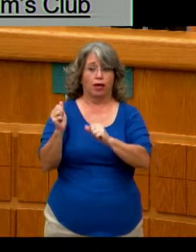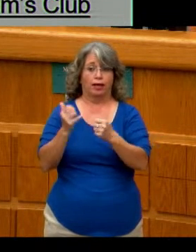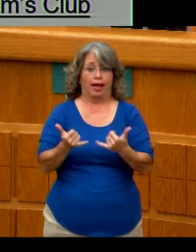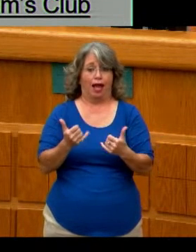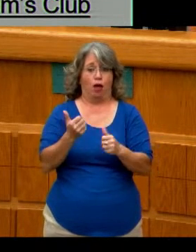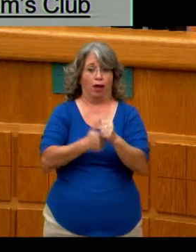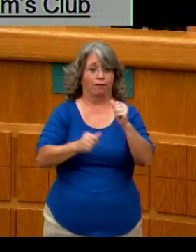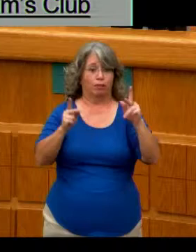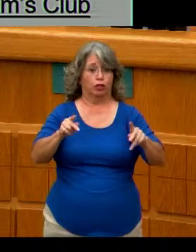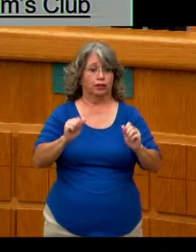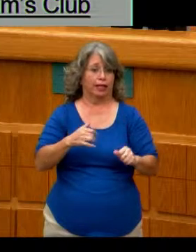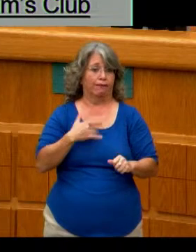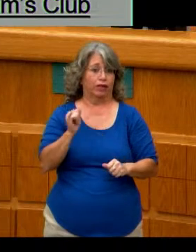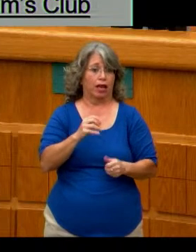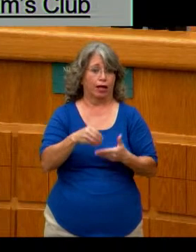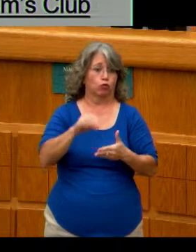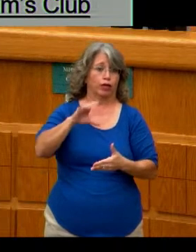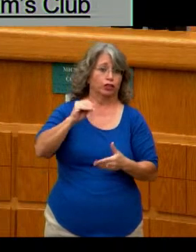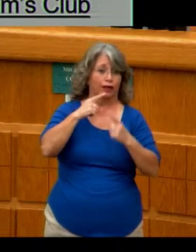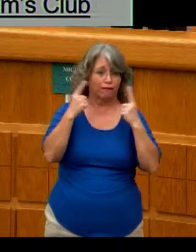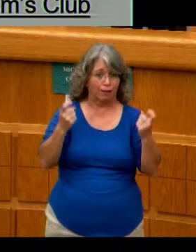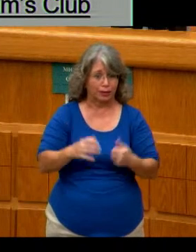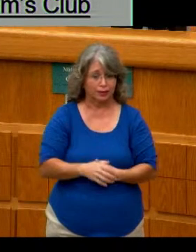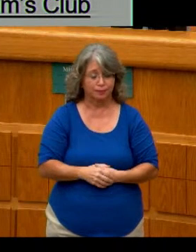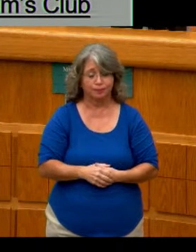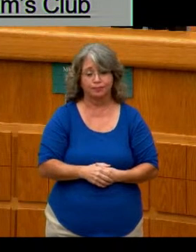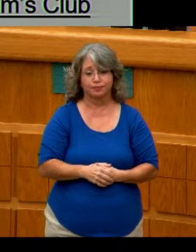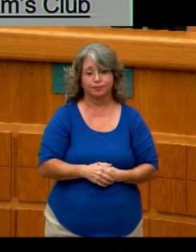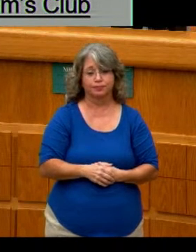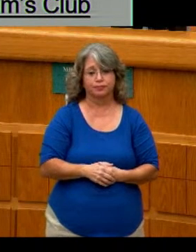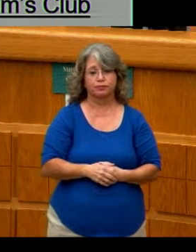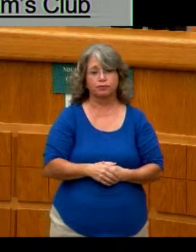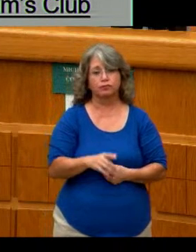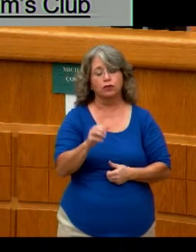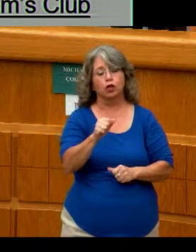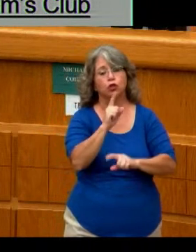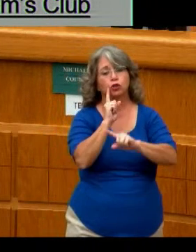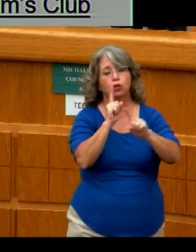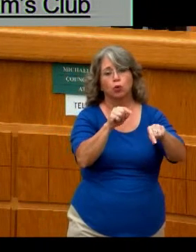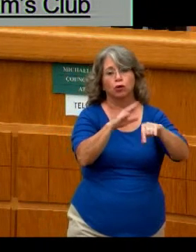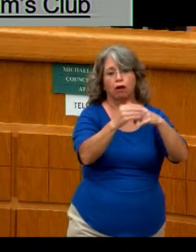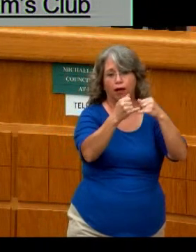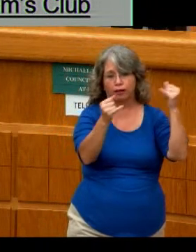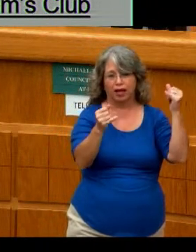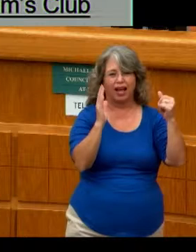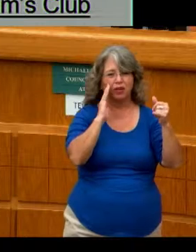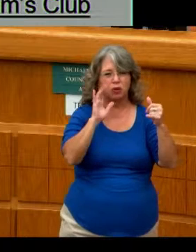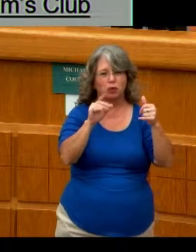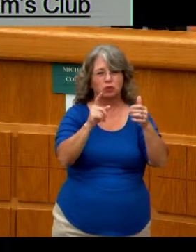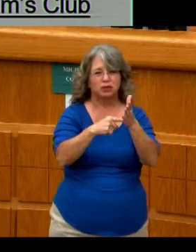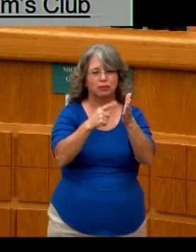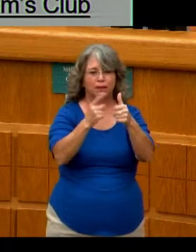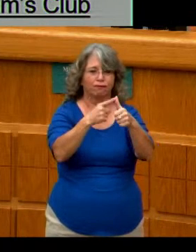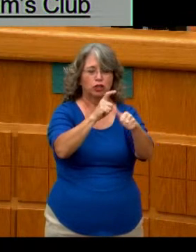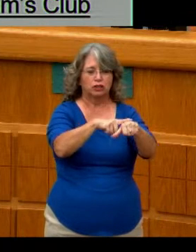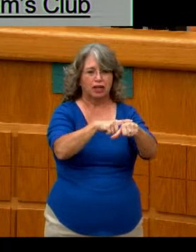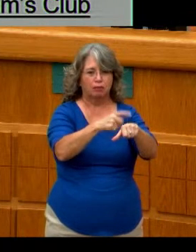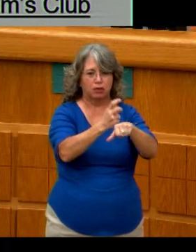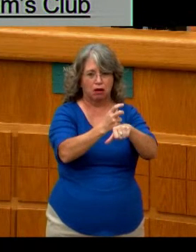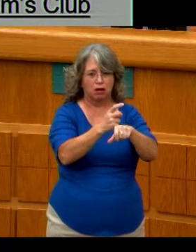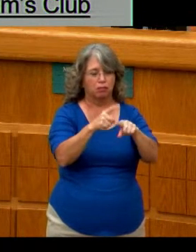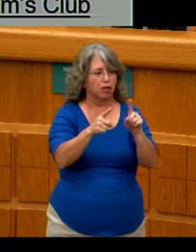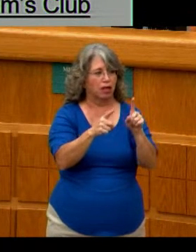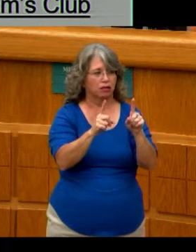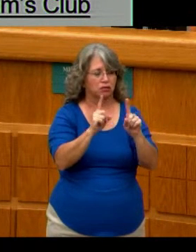other people do that for them, or it's brought to their house. So this is like we're rich and famous. So here's some highlights for curbside